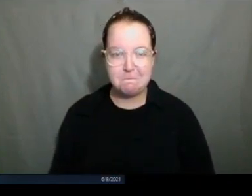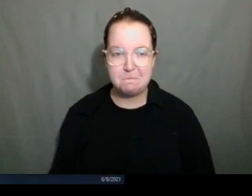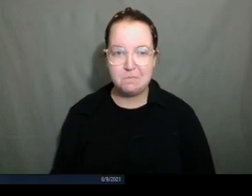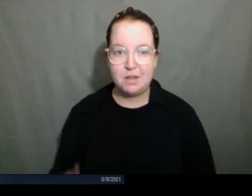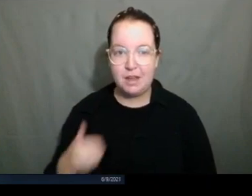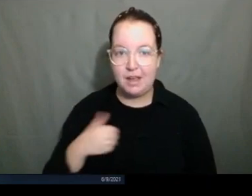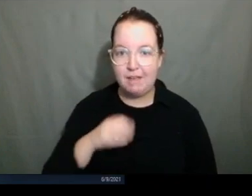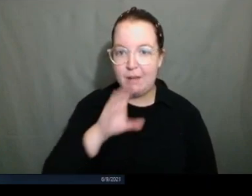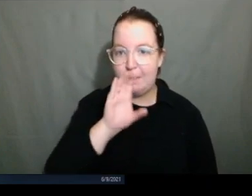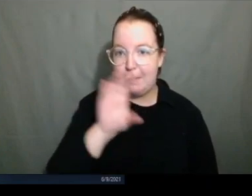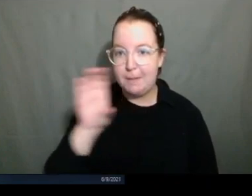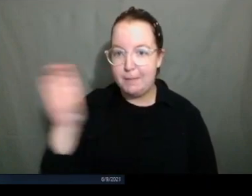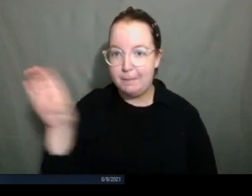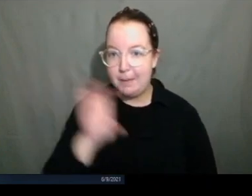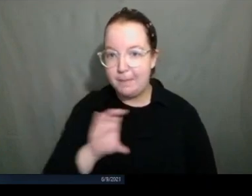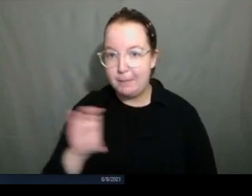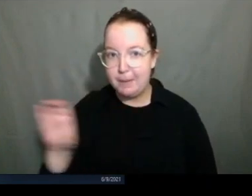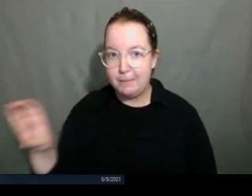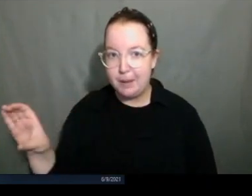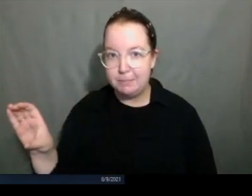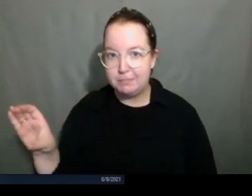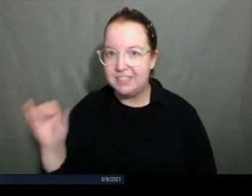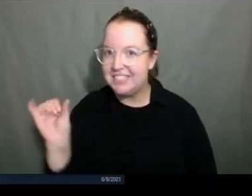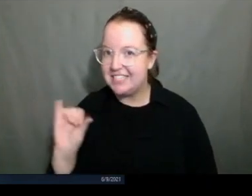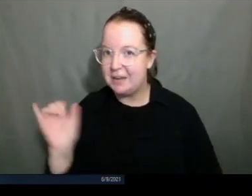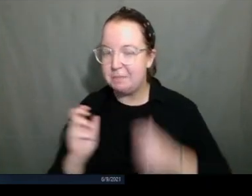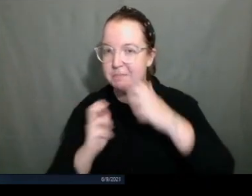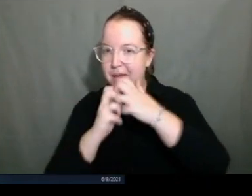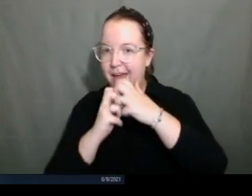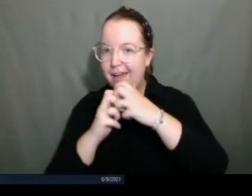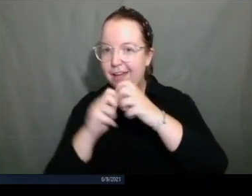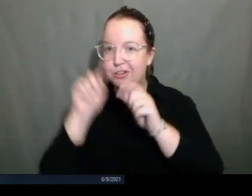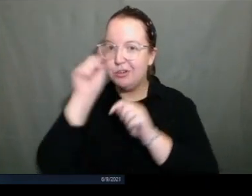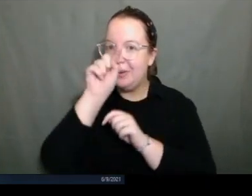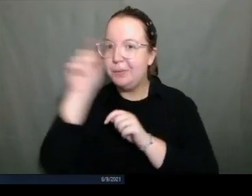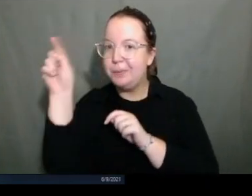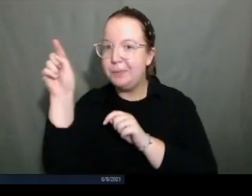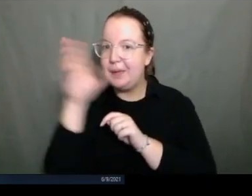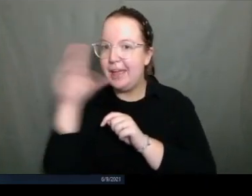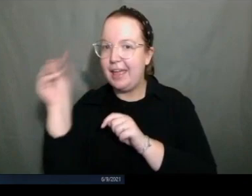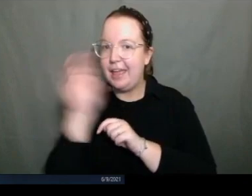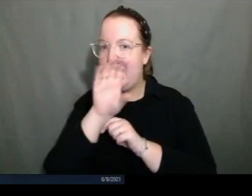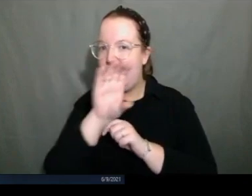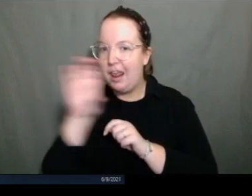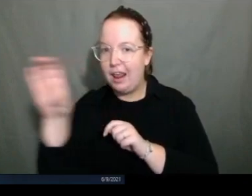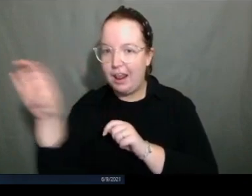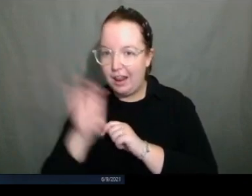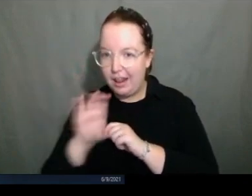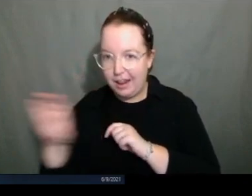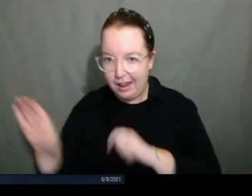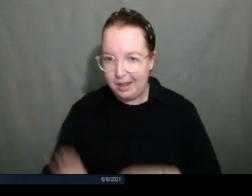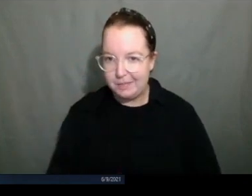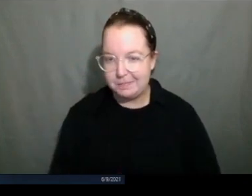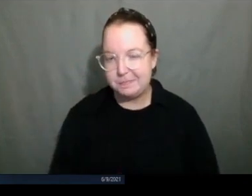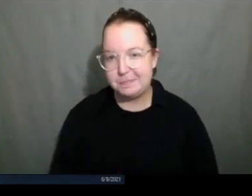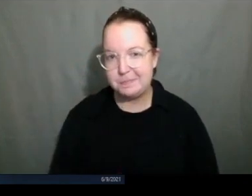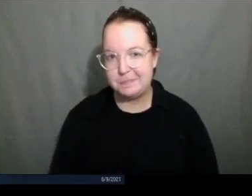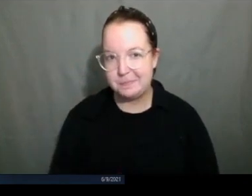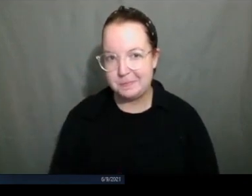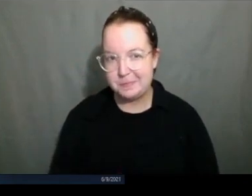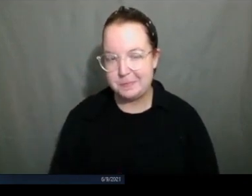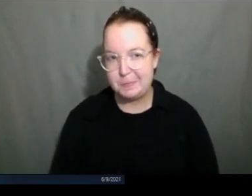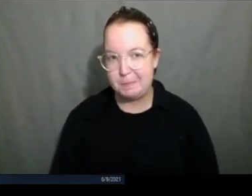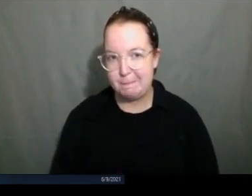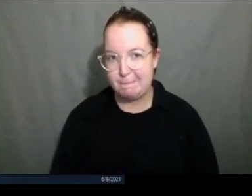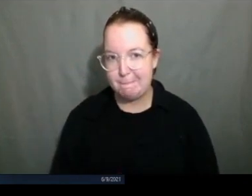are the same as what you'll see on the top toolbar, so you can navigate either way. The first thing that I would recommend everybody